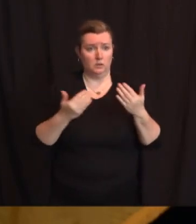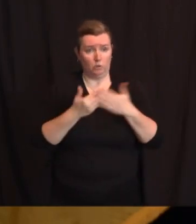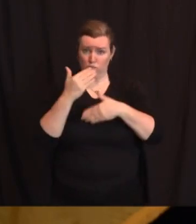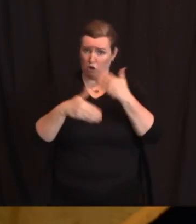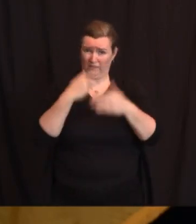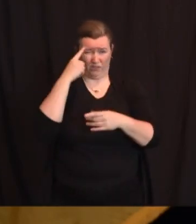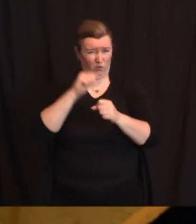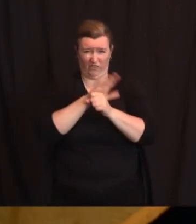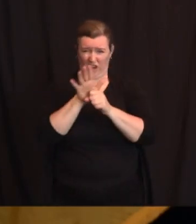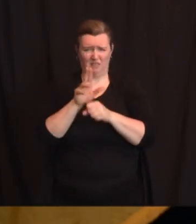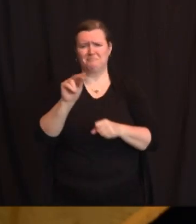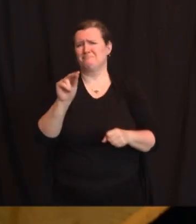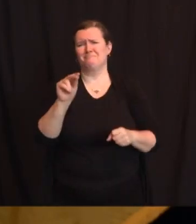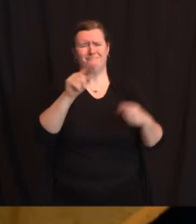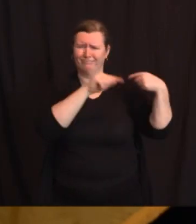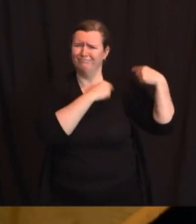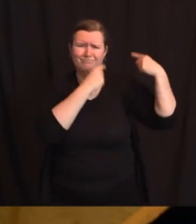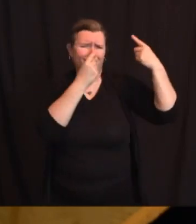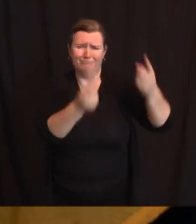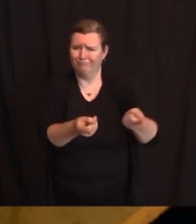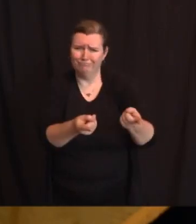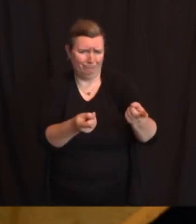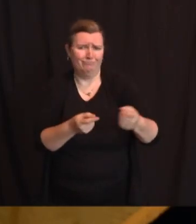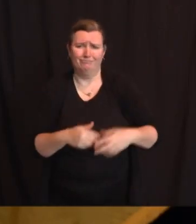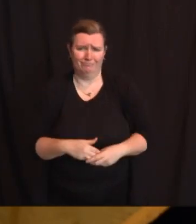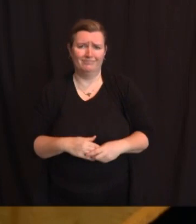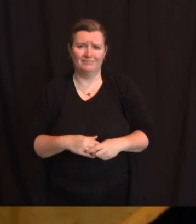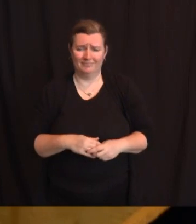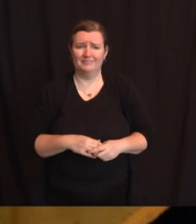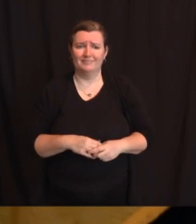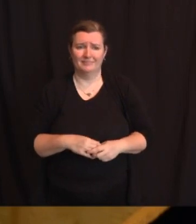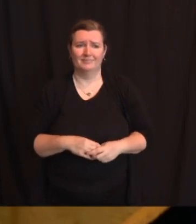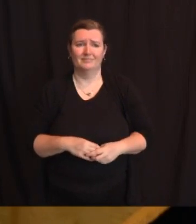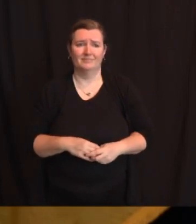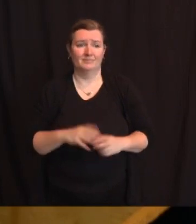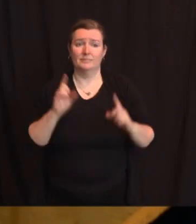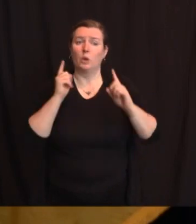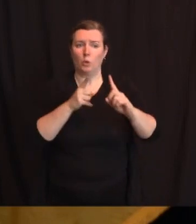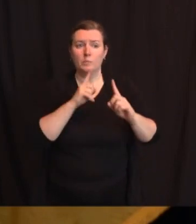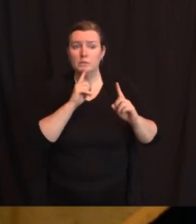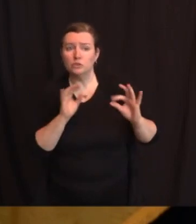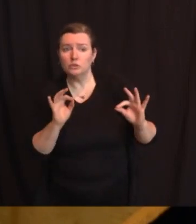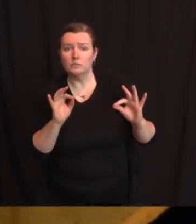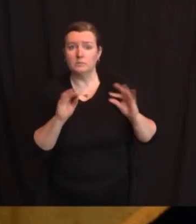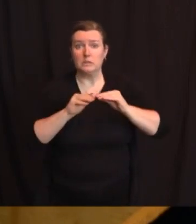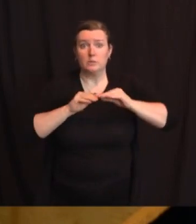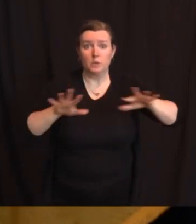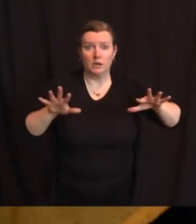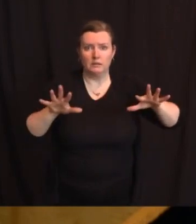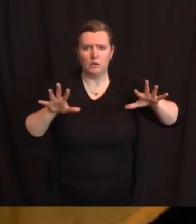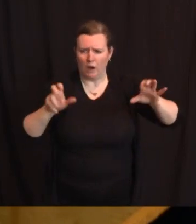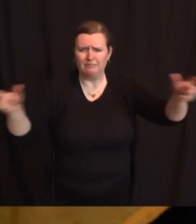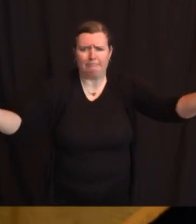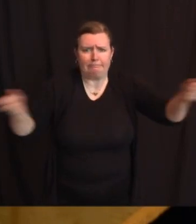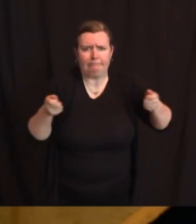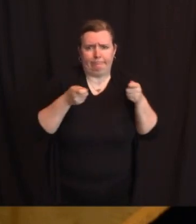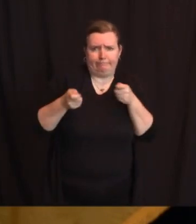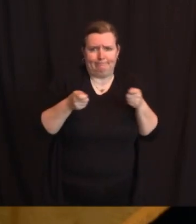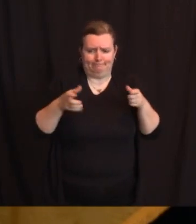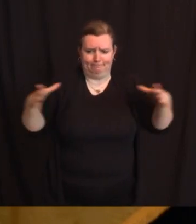vulnerable populations that are at risk and to ensure that transmission is halted or